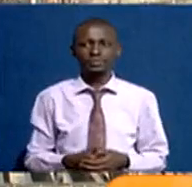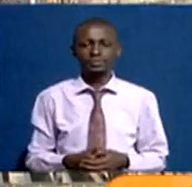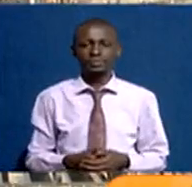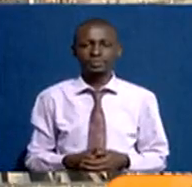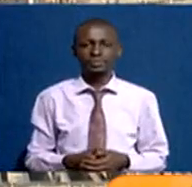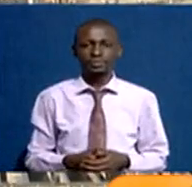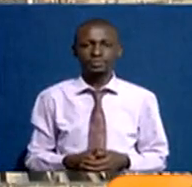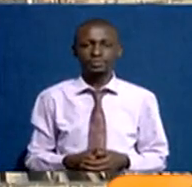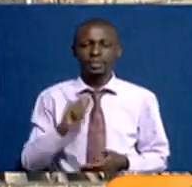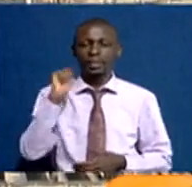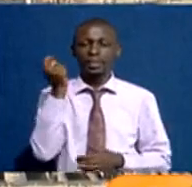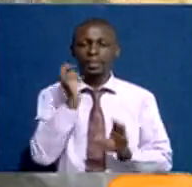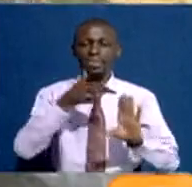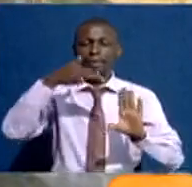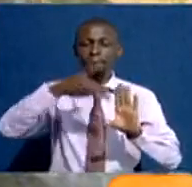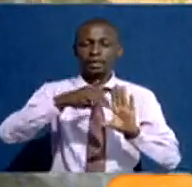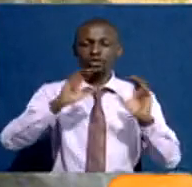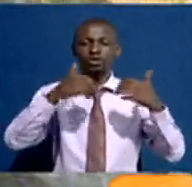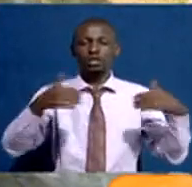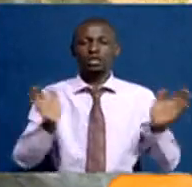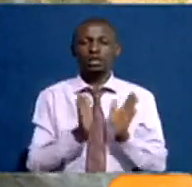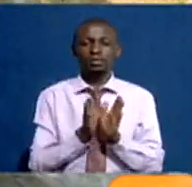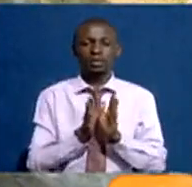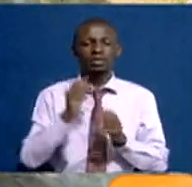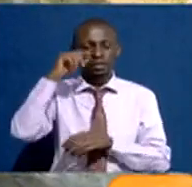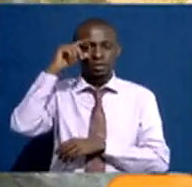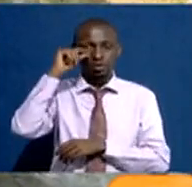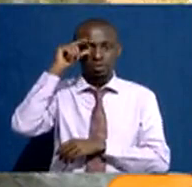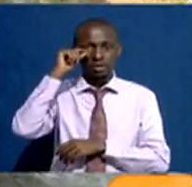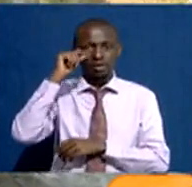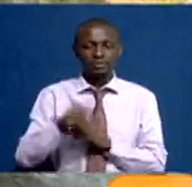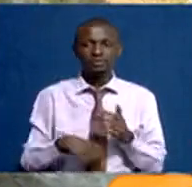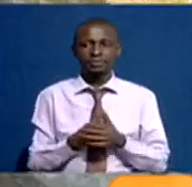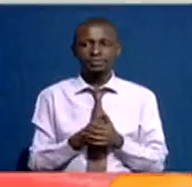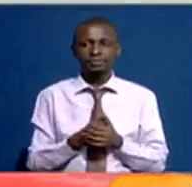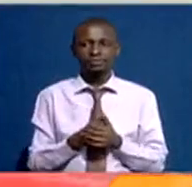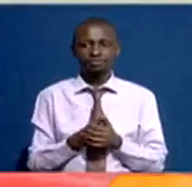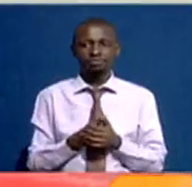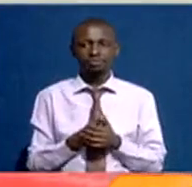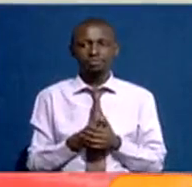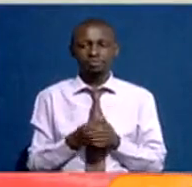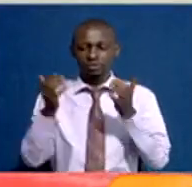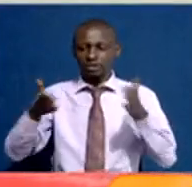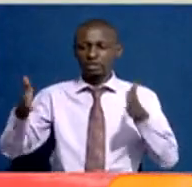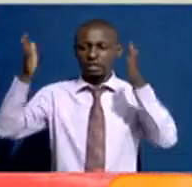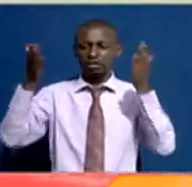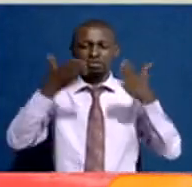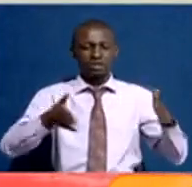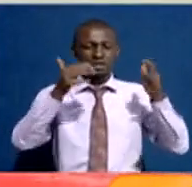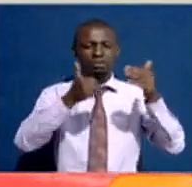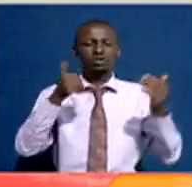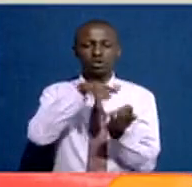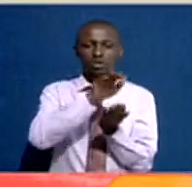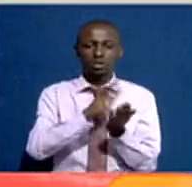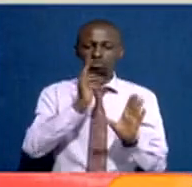At the Kenya Petroleum Refineries Limited at Changamwe in Mombasa, giant tanks that once used to store crude